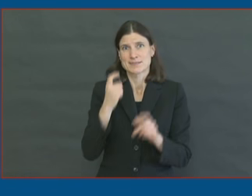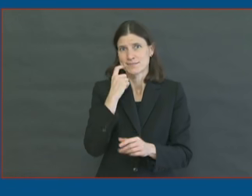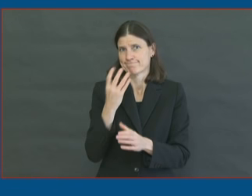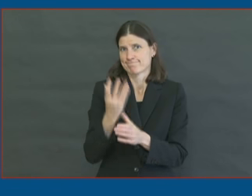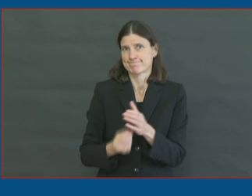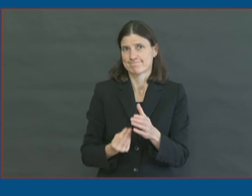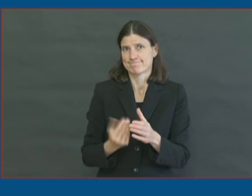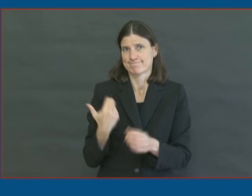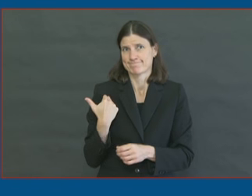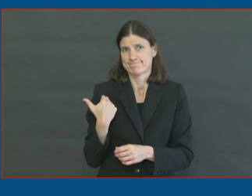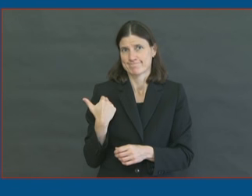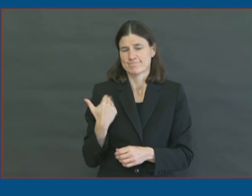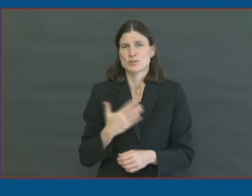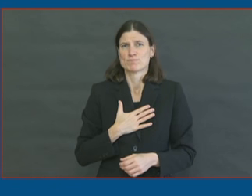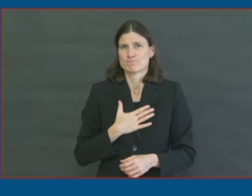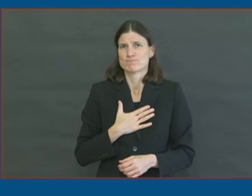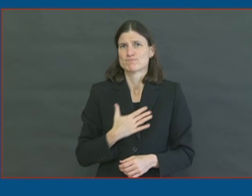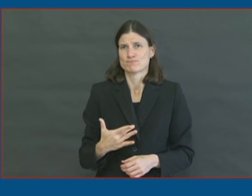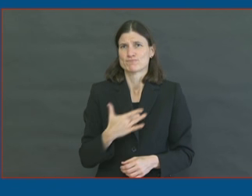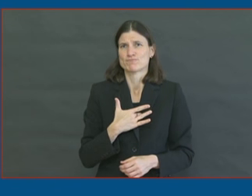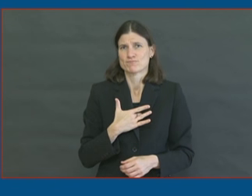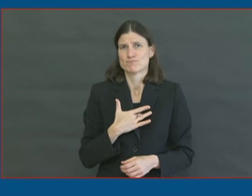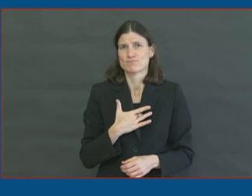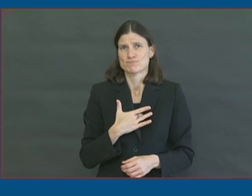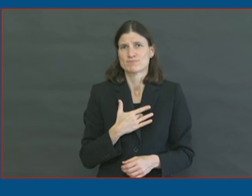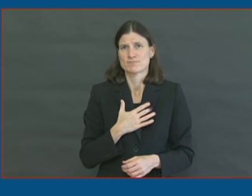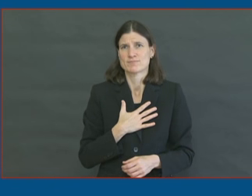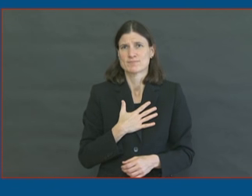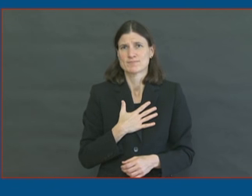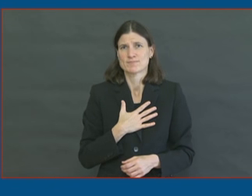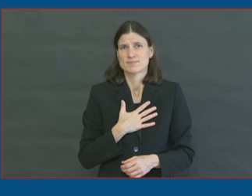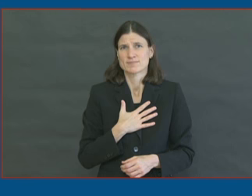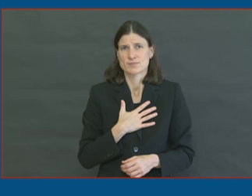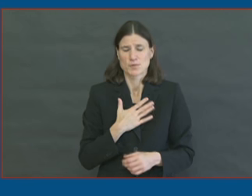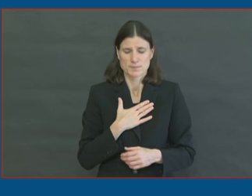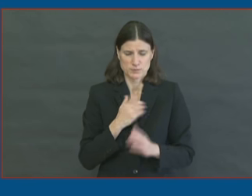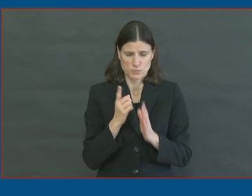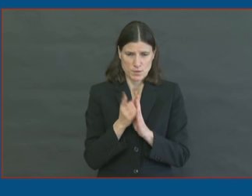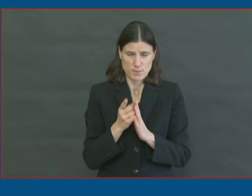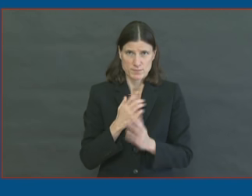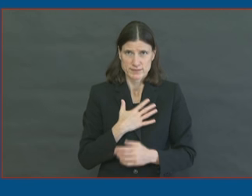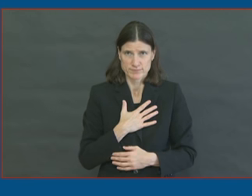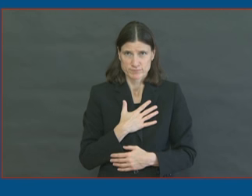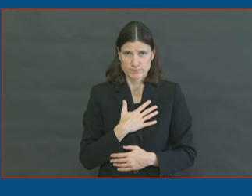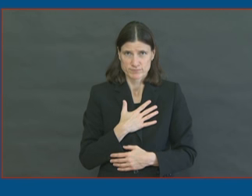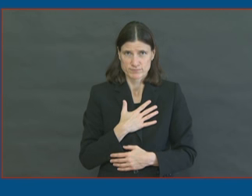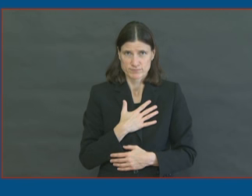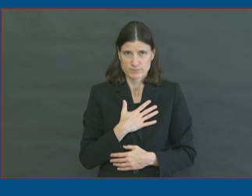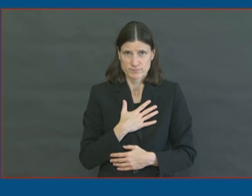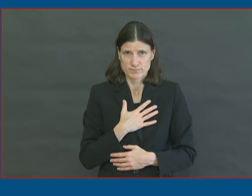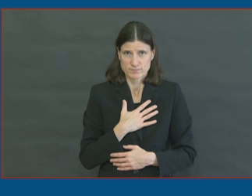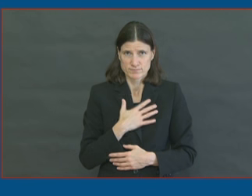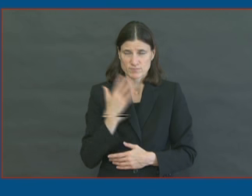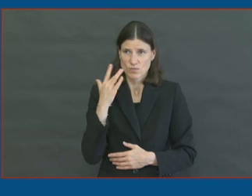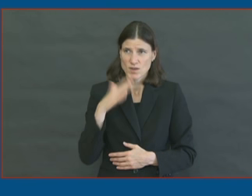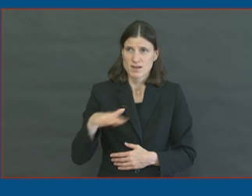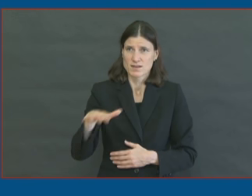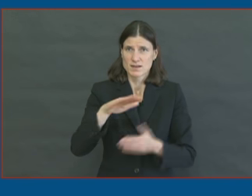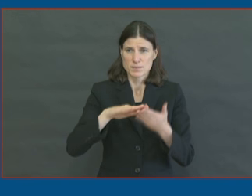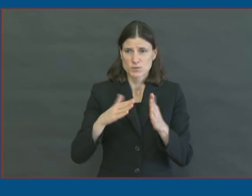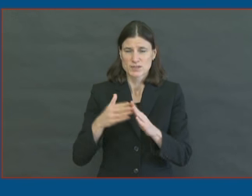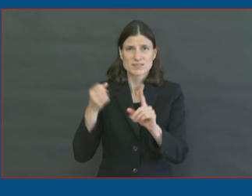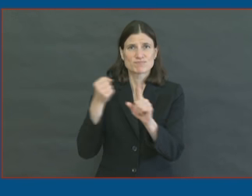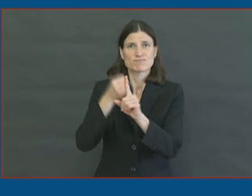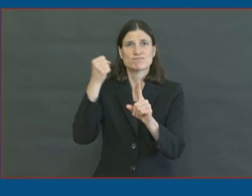Just want to take a minute to recognize the toll that this is taking on all of us in Rhode Island, and a